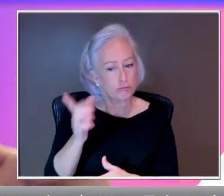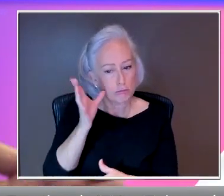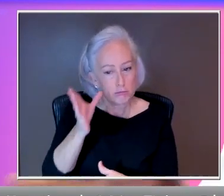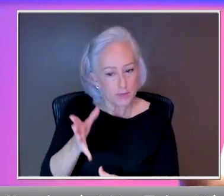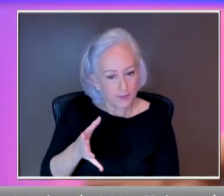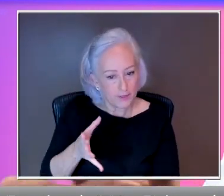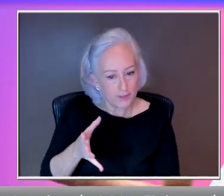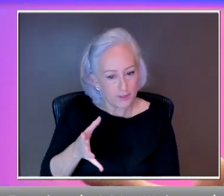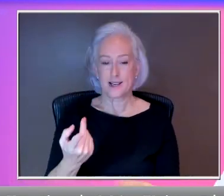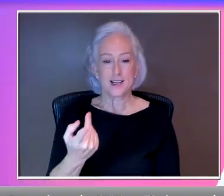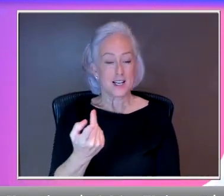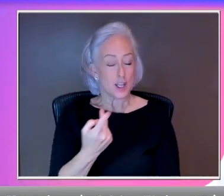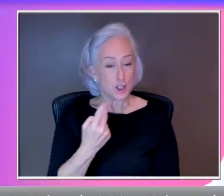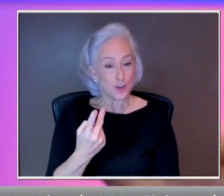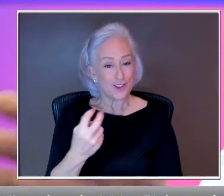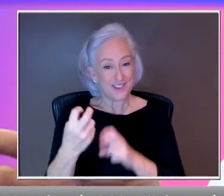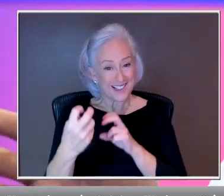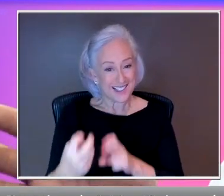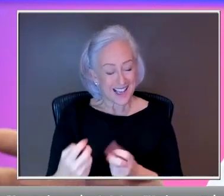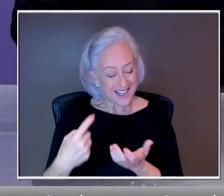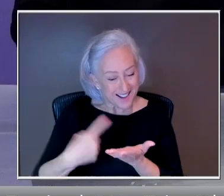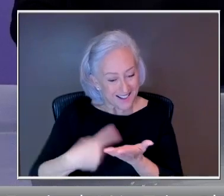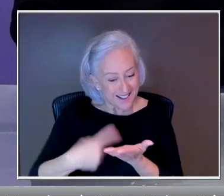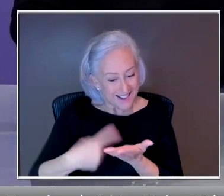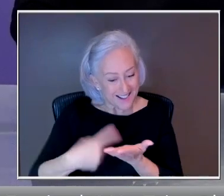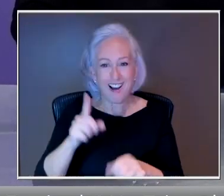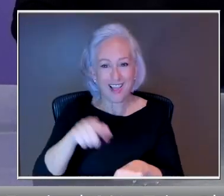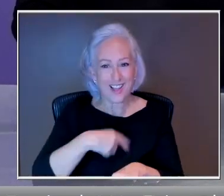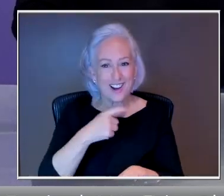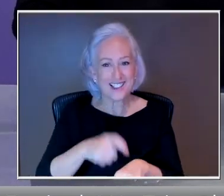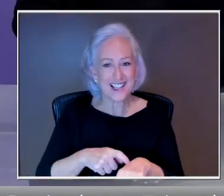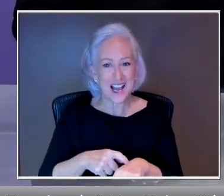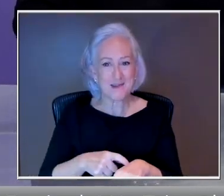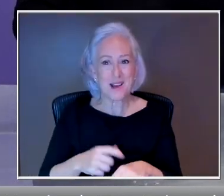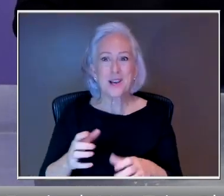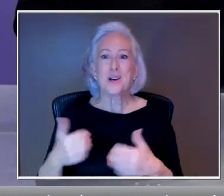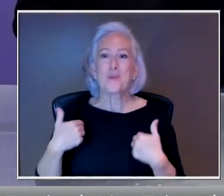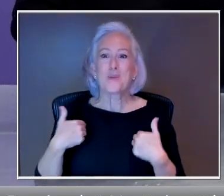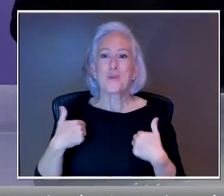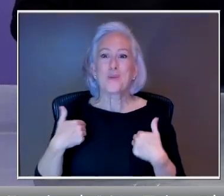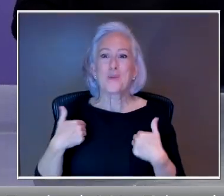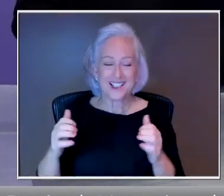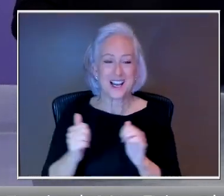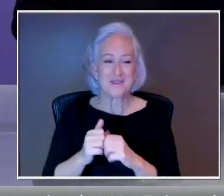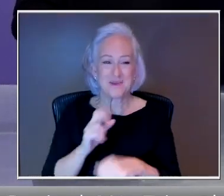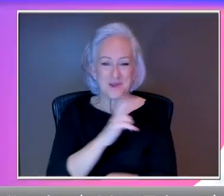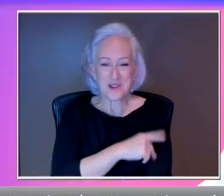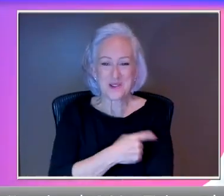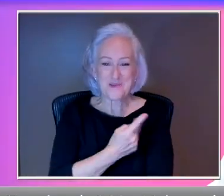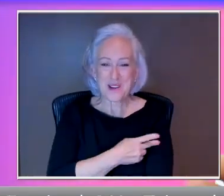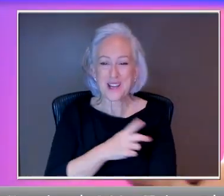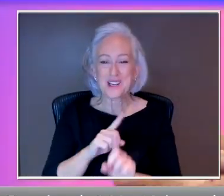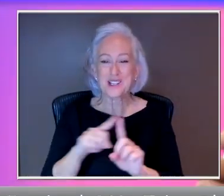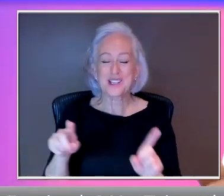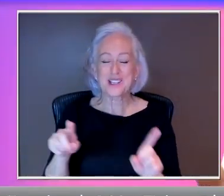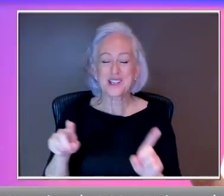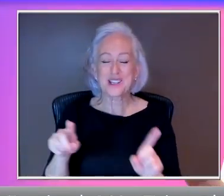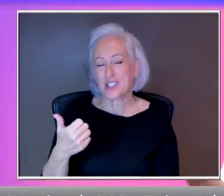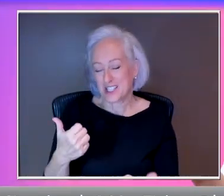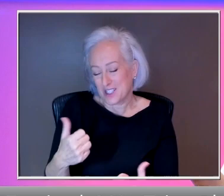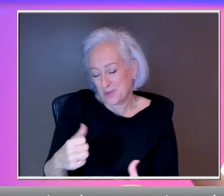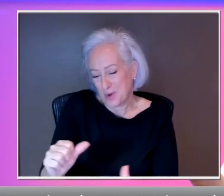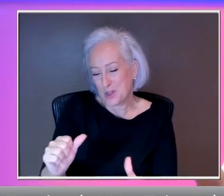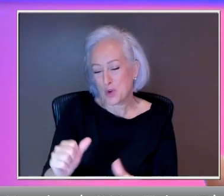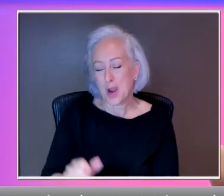about as much as we can. Probably spend a lot of time with patients, but that's the way that we try to do it. And then